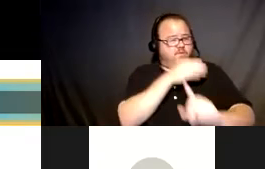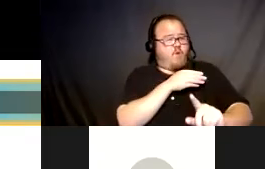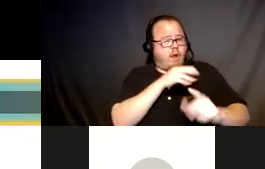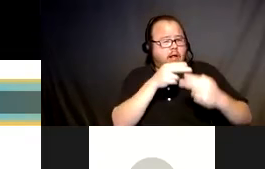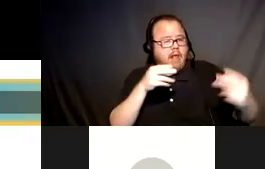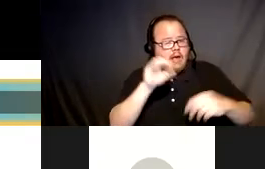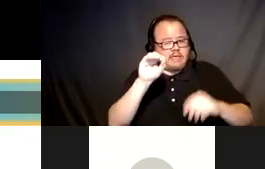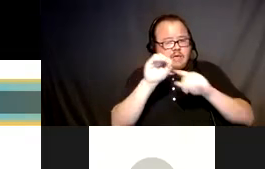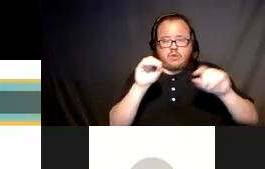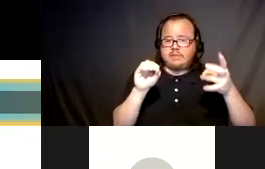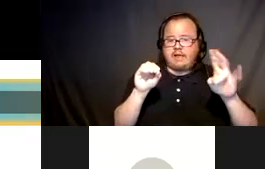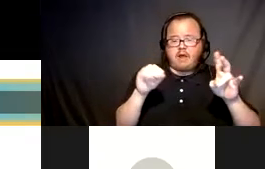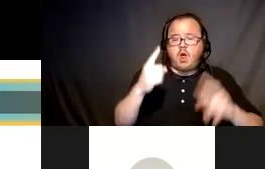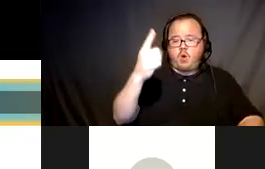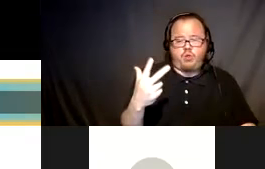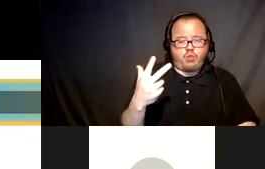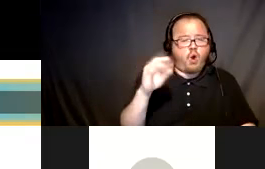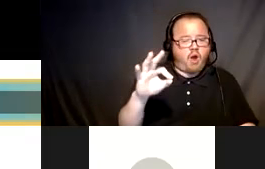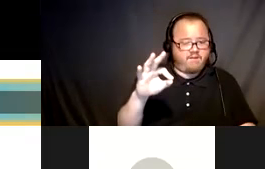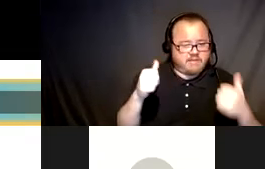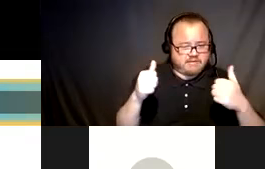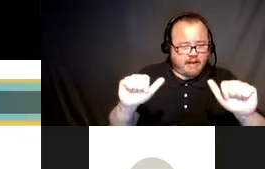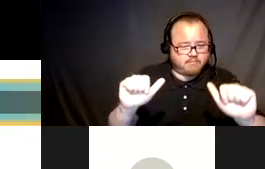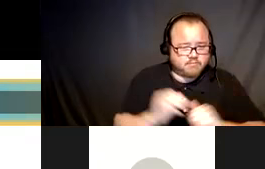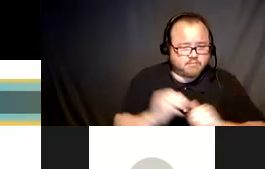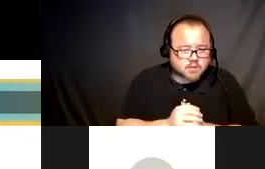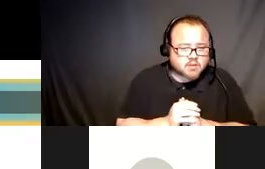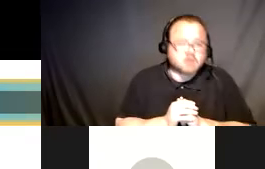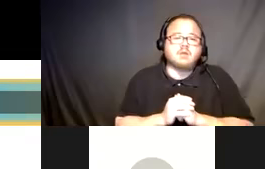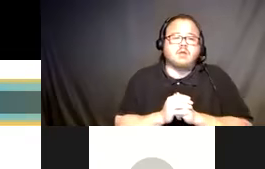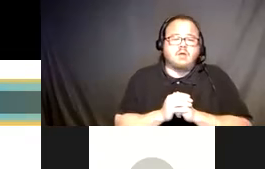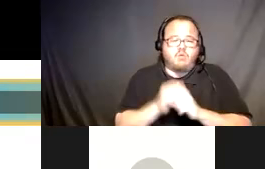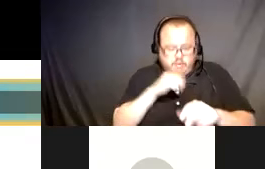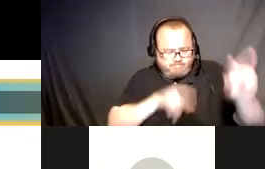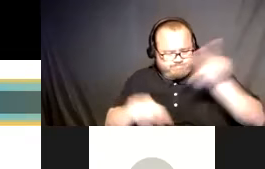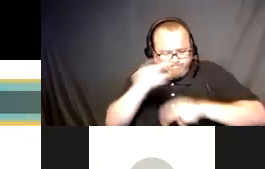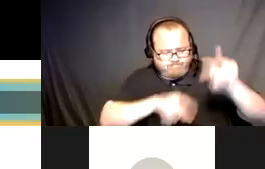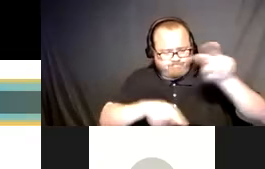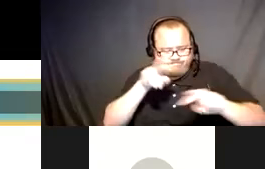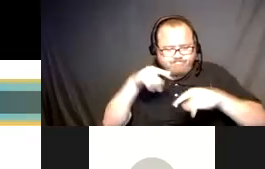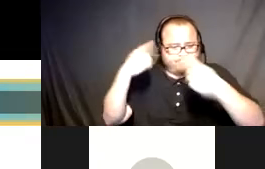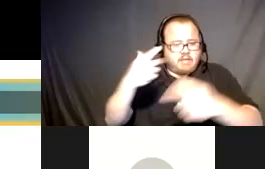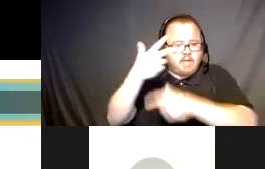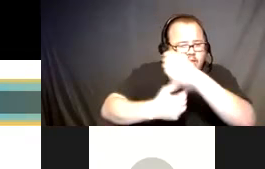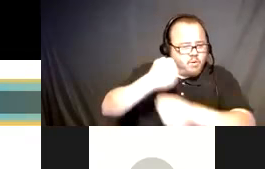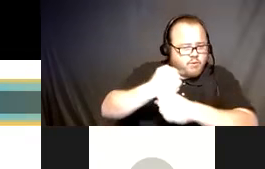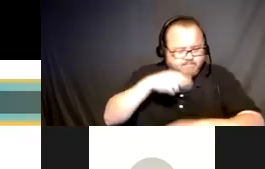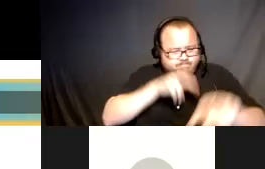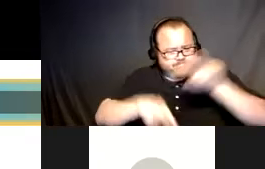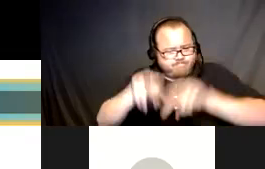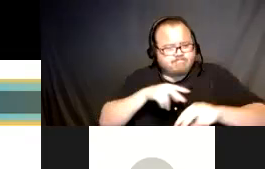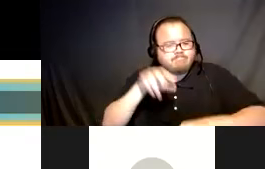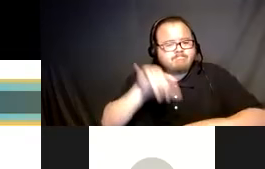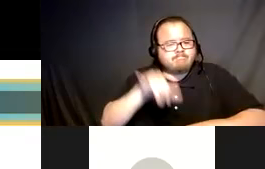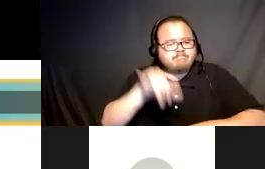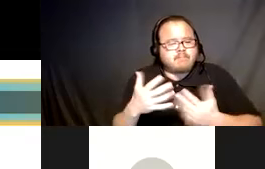to 17 are a third of the suicide attempts. Reviewing suicide attempts and looking over the past 3 years, we see again that